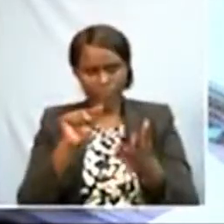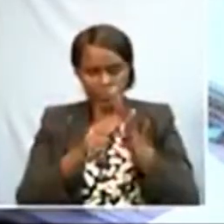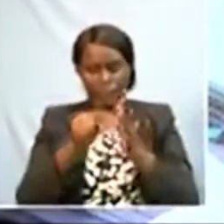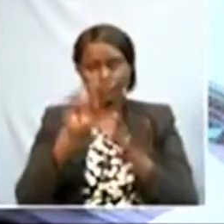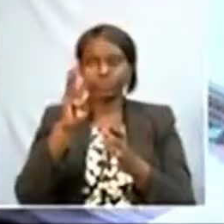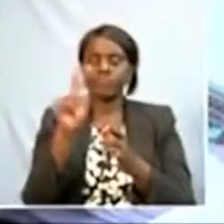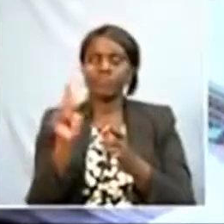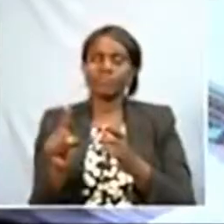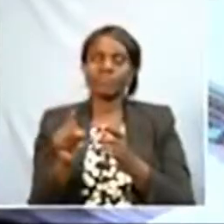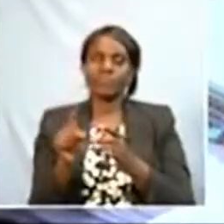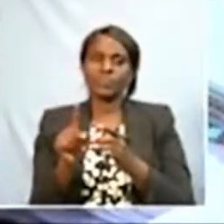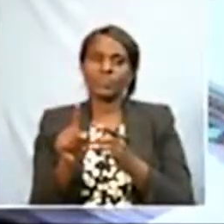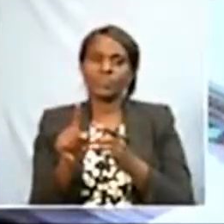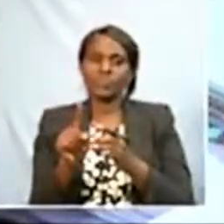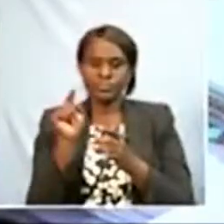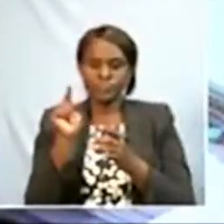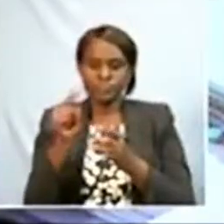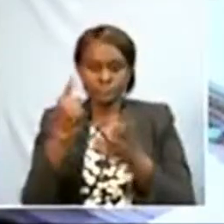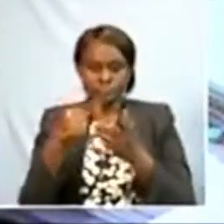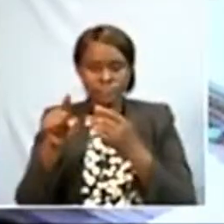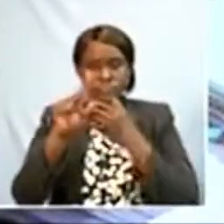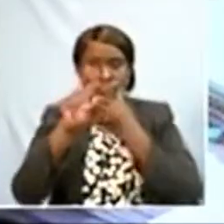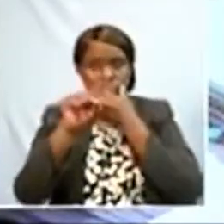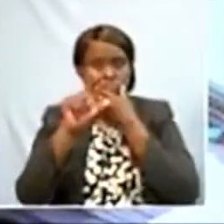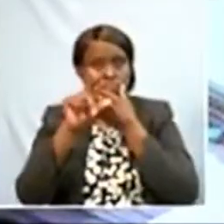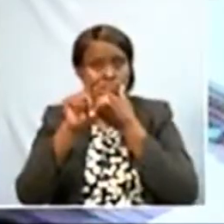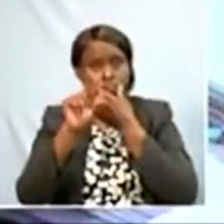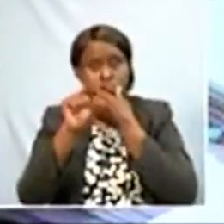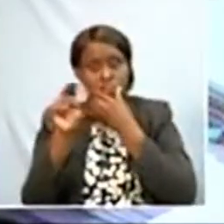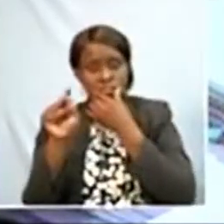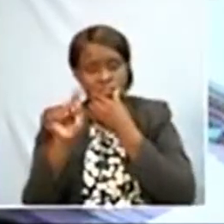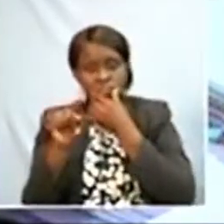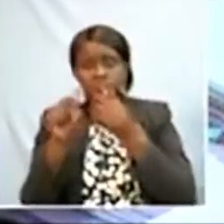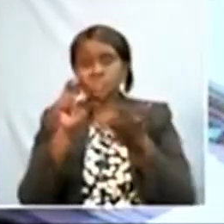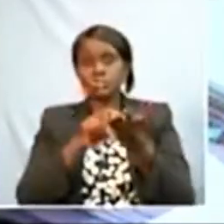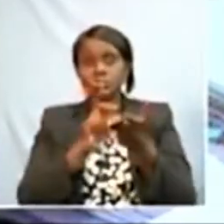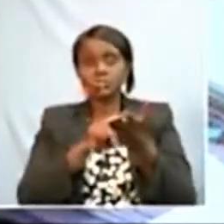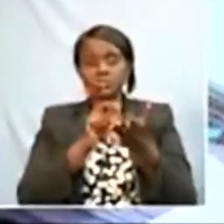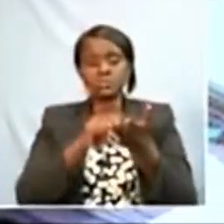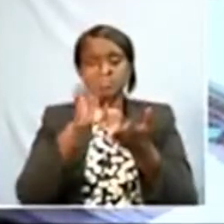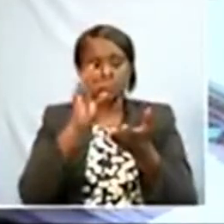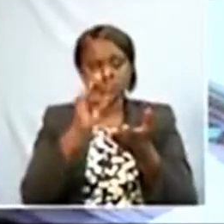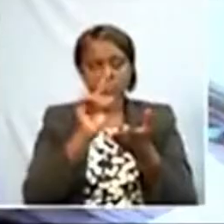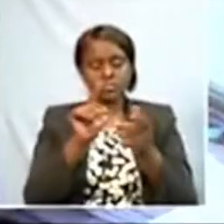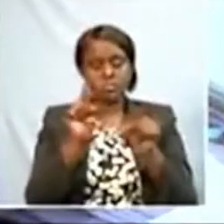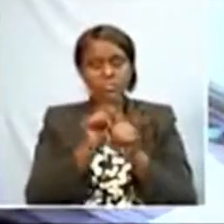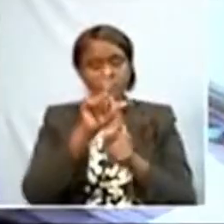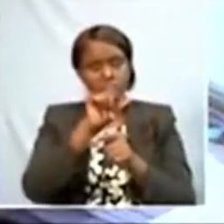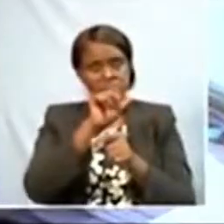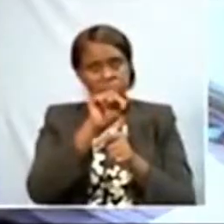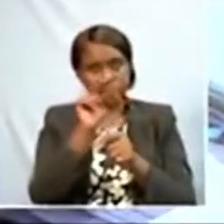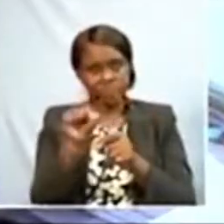6,259,116.41. That is 2022. November